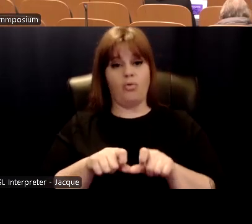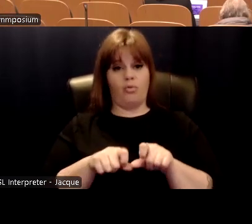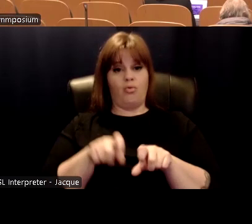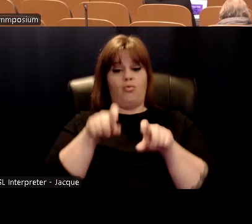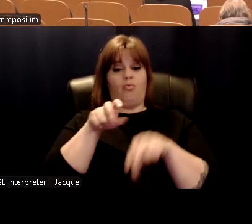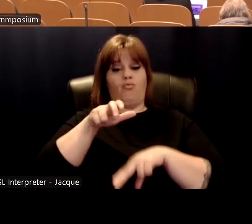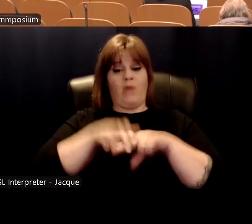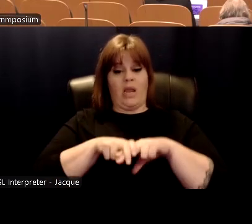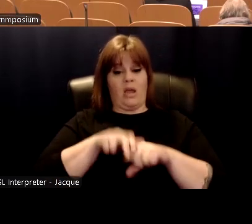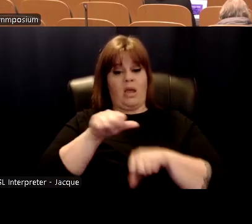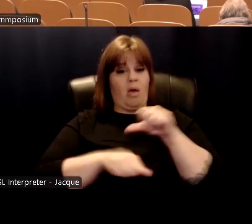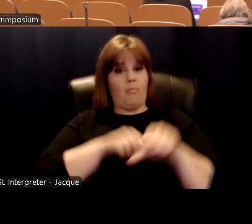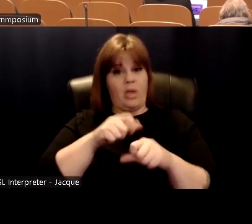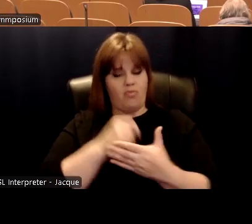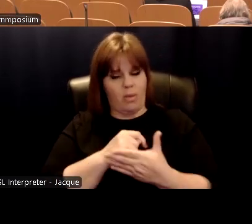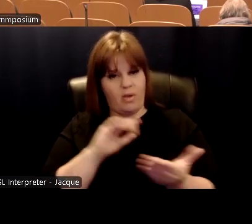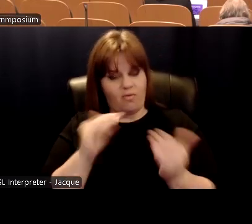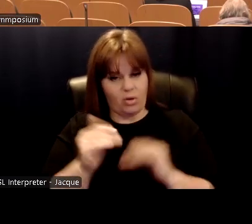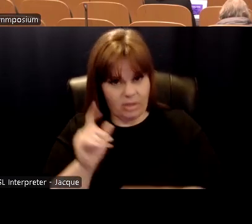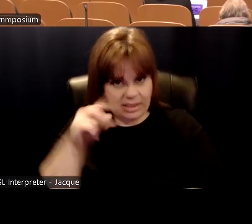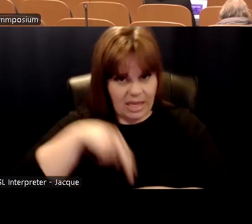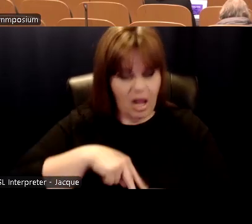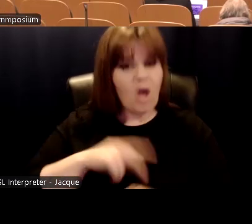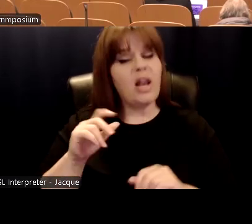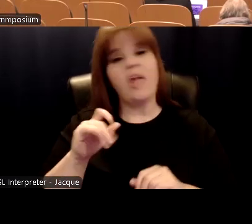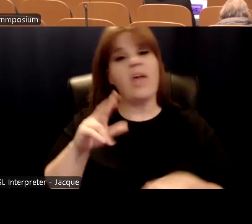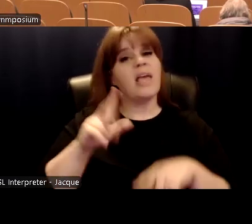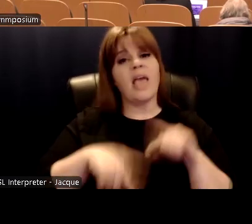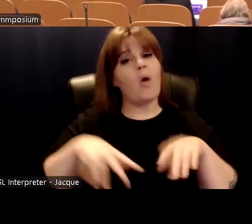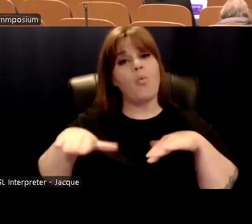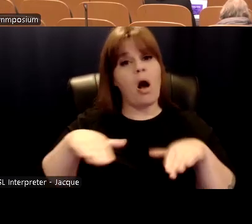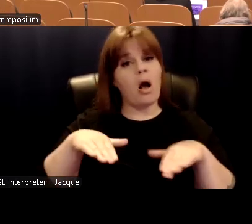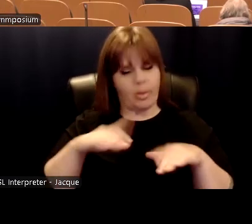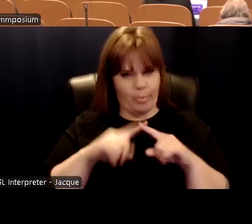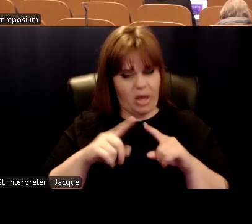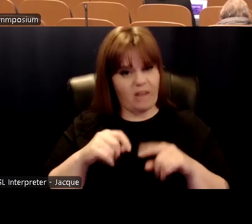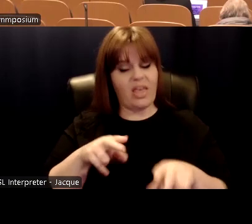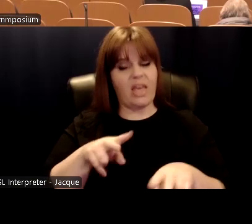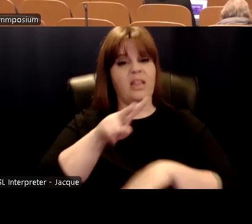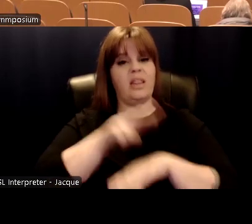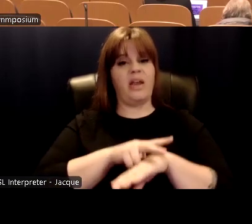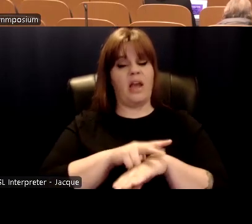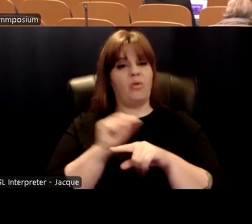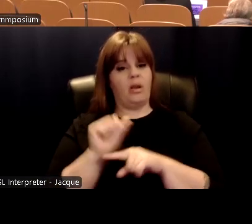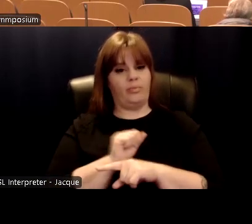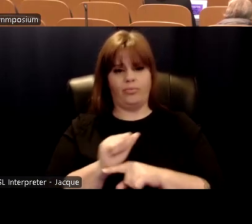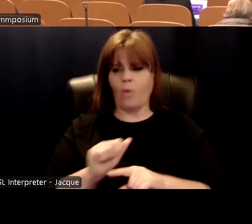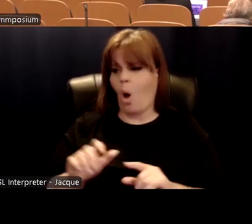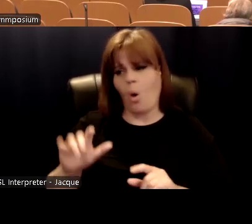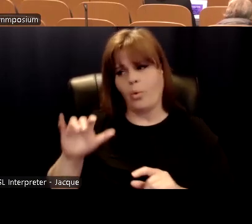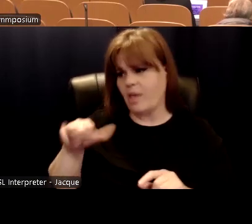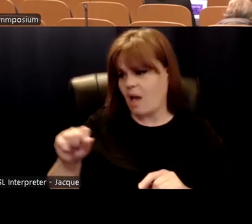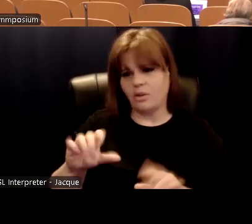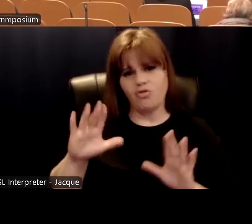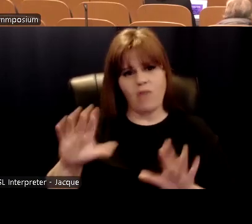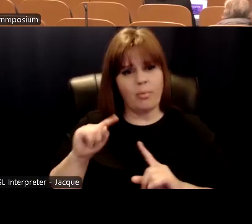a block, but could they do something lying down? Yeah, those are great points, and absolutely, I think